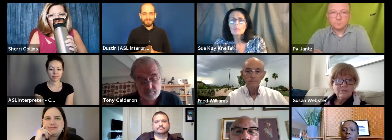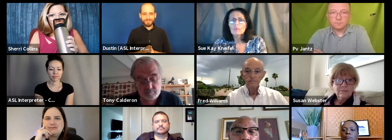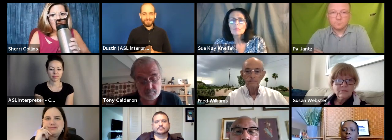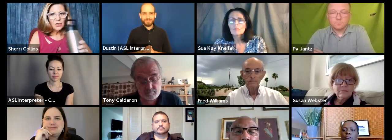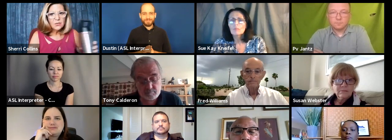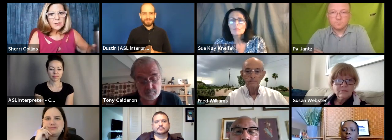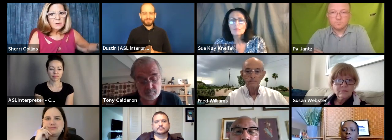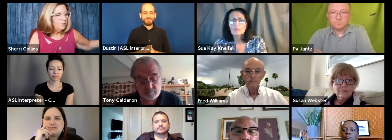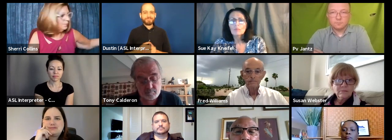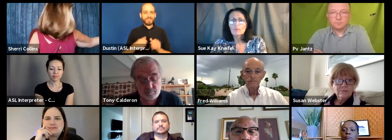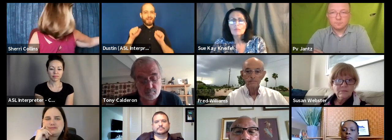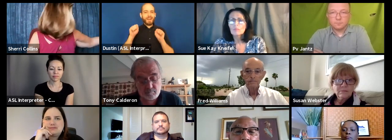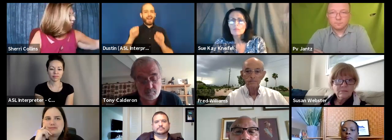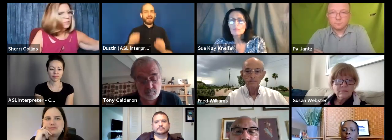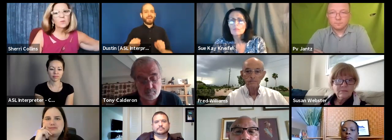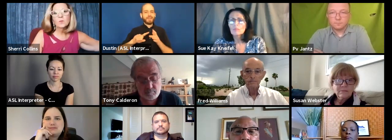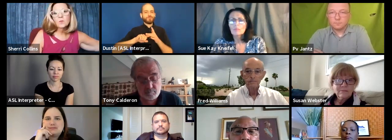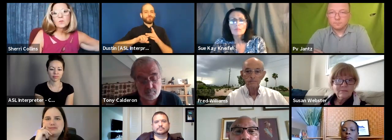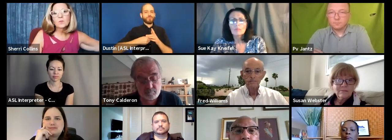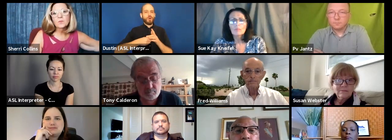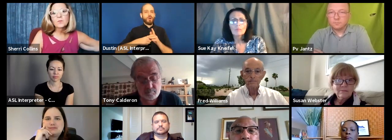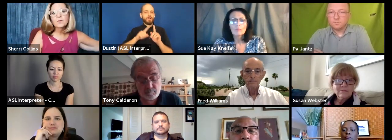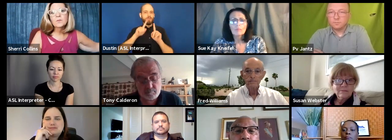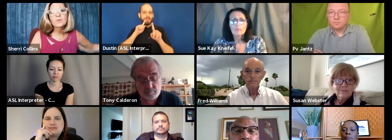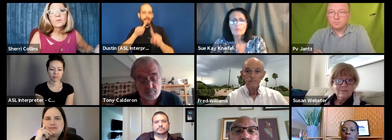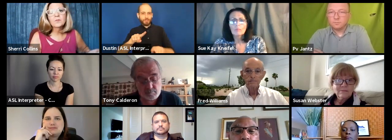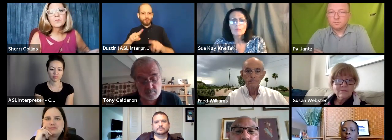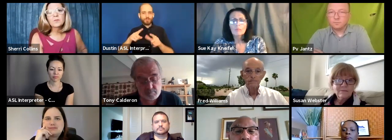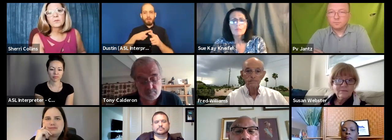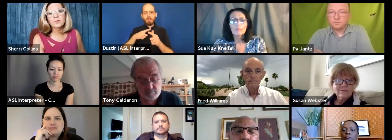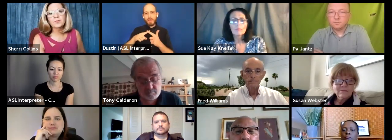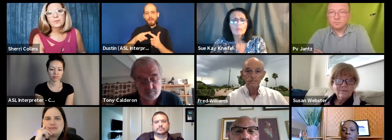I can start off and let Carmen